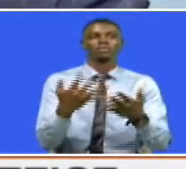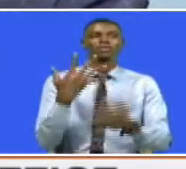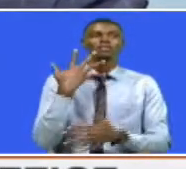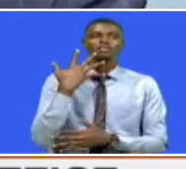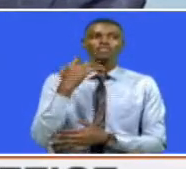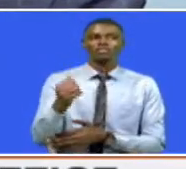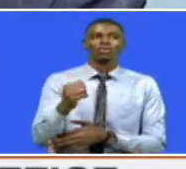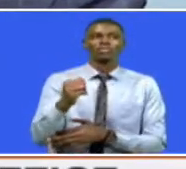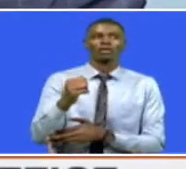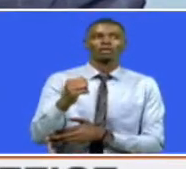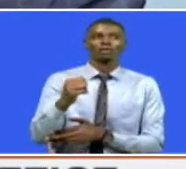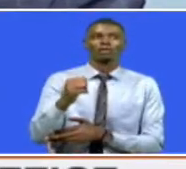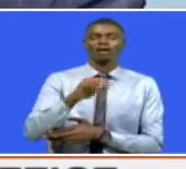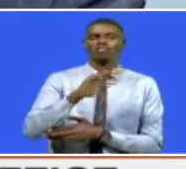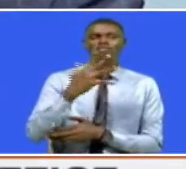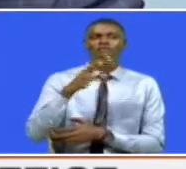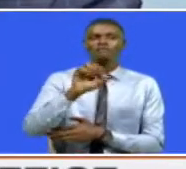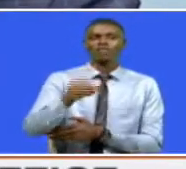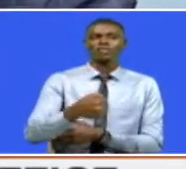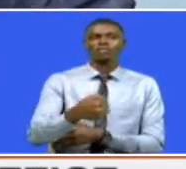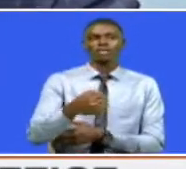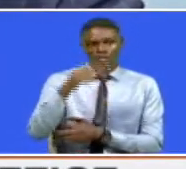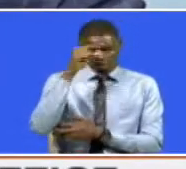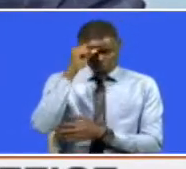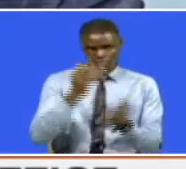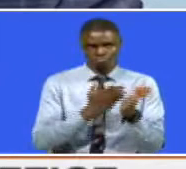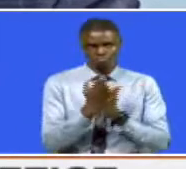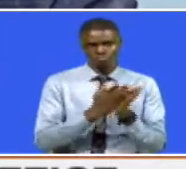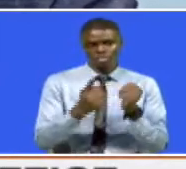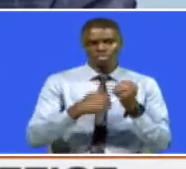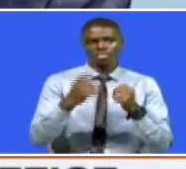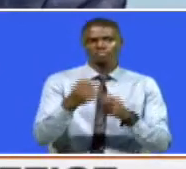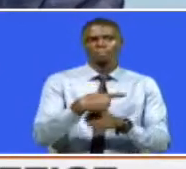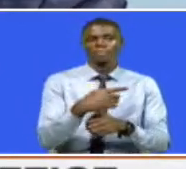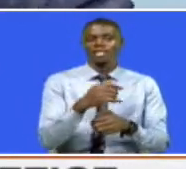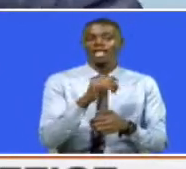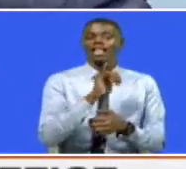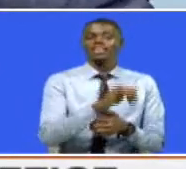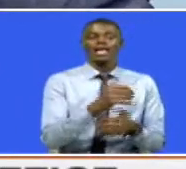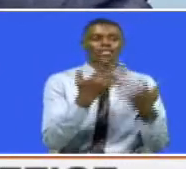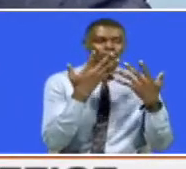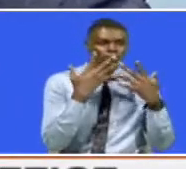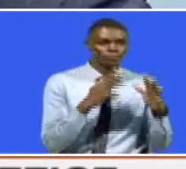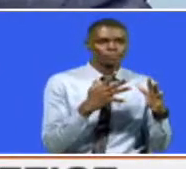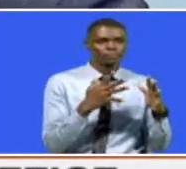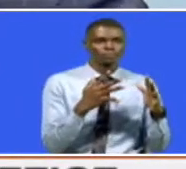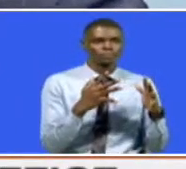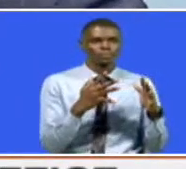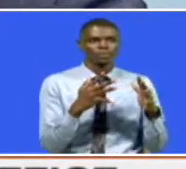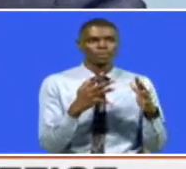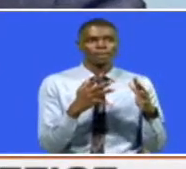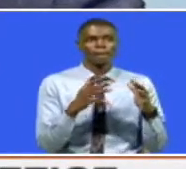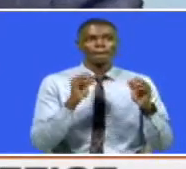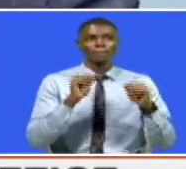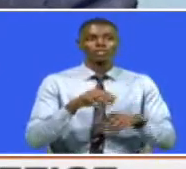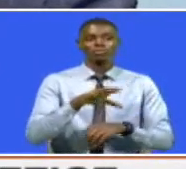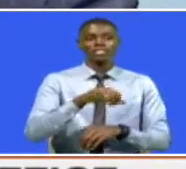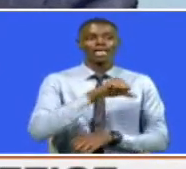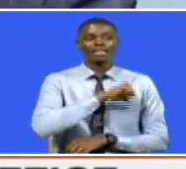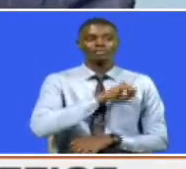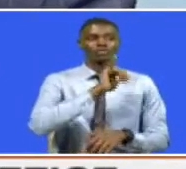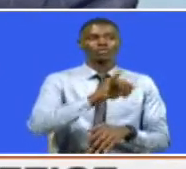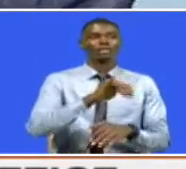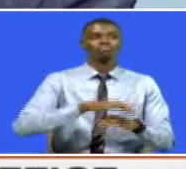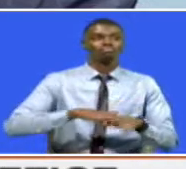5,000 government services within the next 6 months. Once that is in place, then we can leverage on that